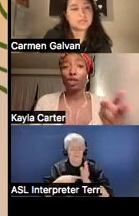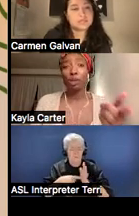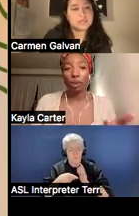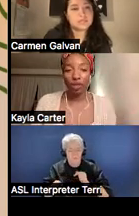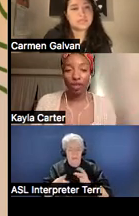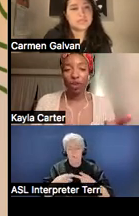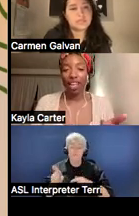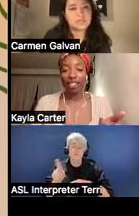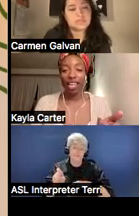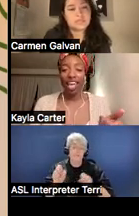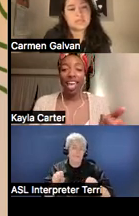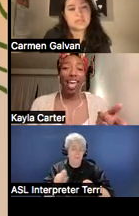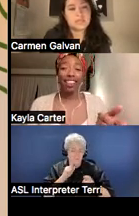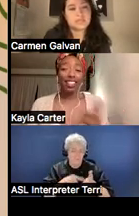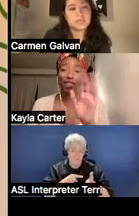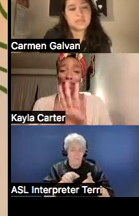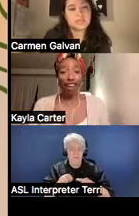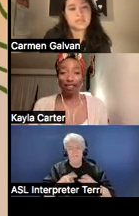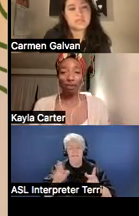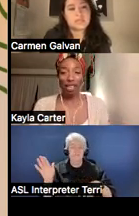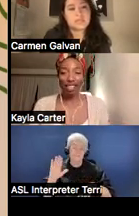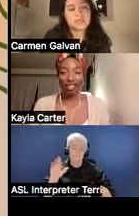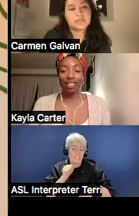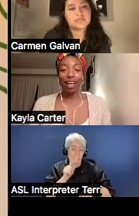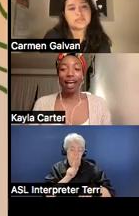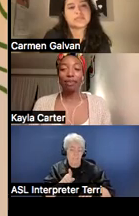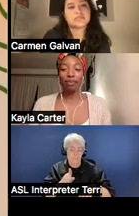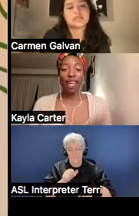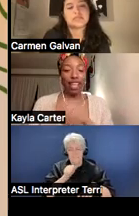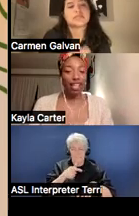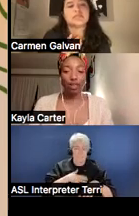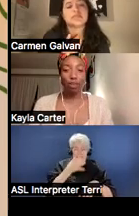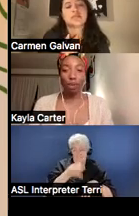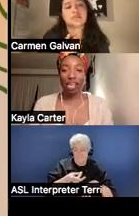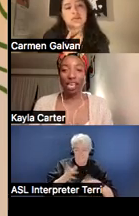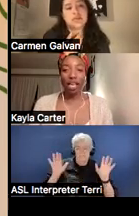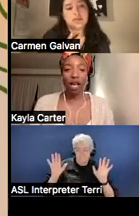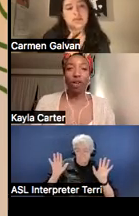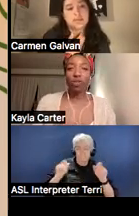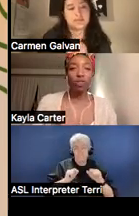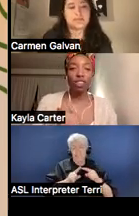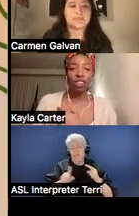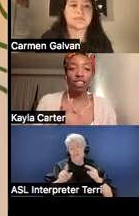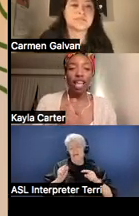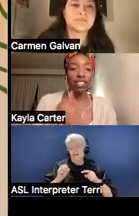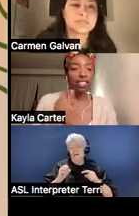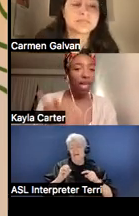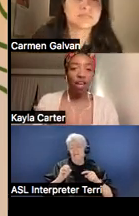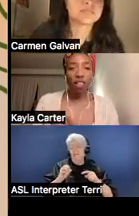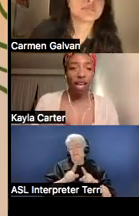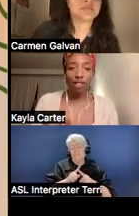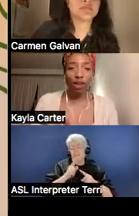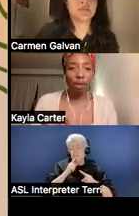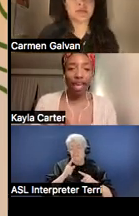you should be able to afford that, is like, hey, that's actually not even me. And then B, also, that's some